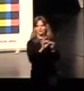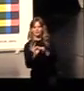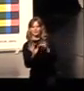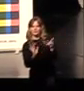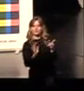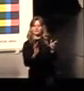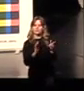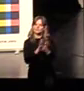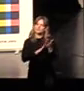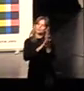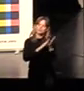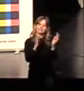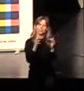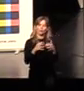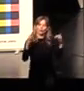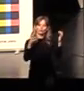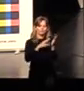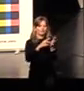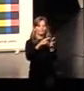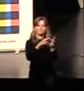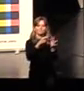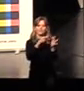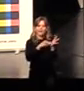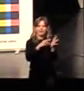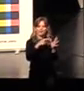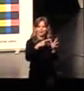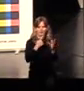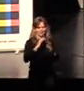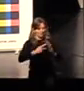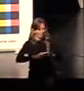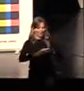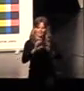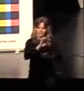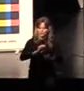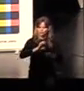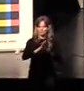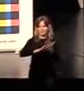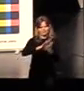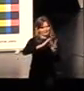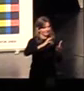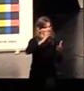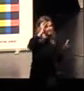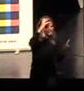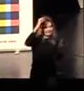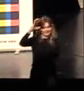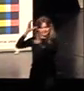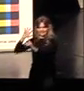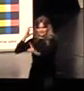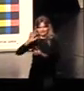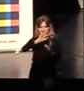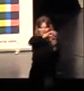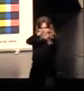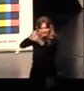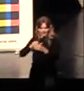kanker zo'n fiennes organize de new europe basically om de principle of nation states may be not